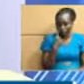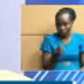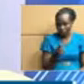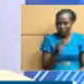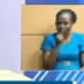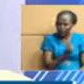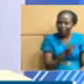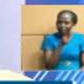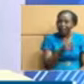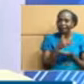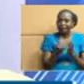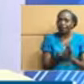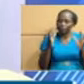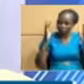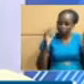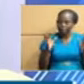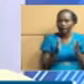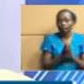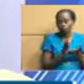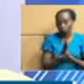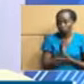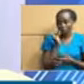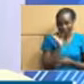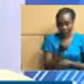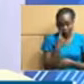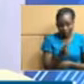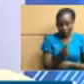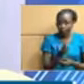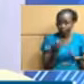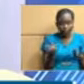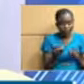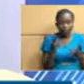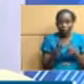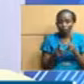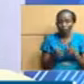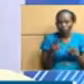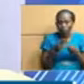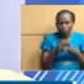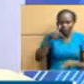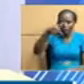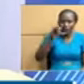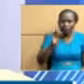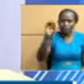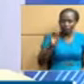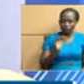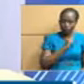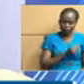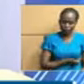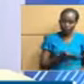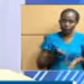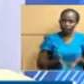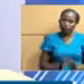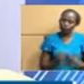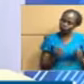sector is very big, and we are doing fairly well in terms of covering many people. Now almost 70% of women are delivering within safe